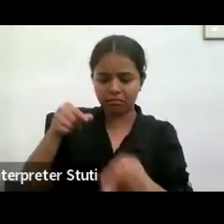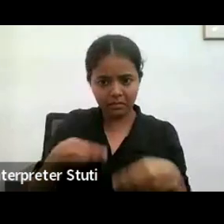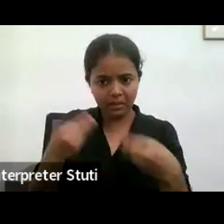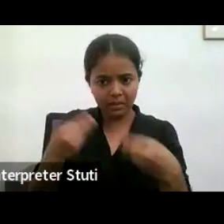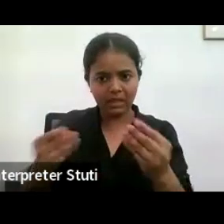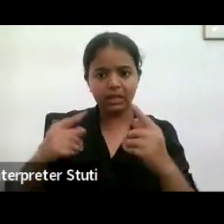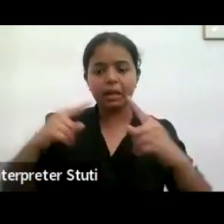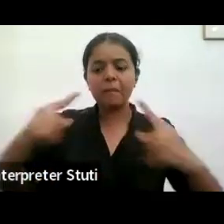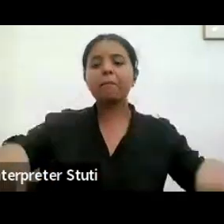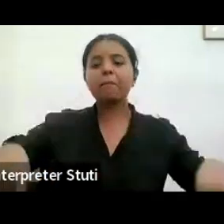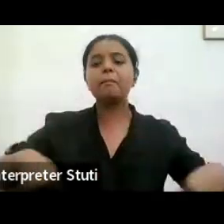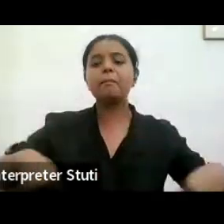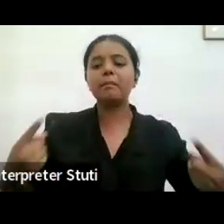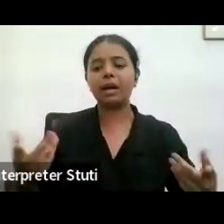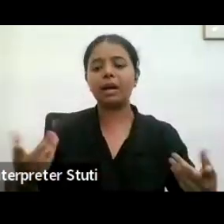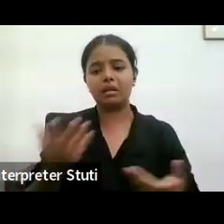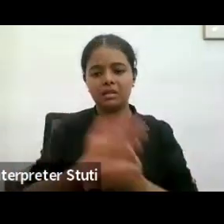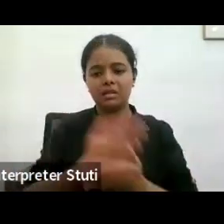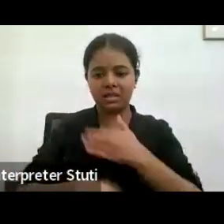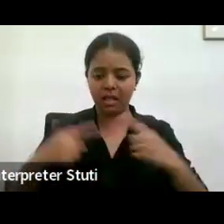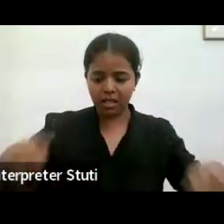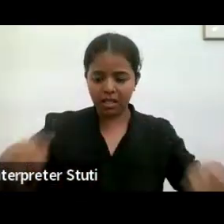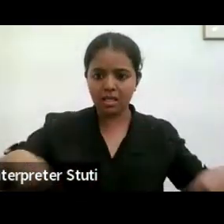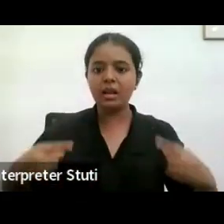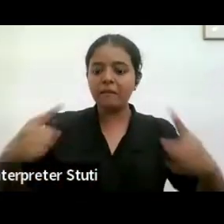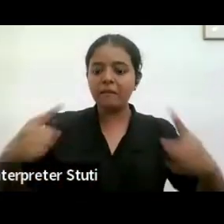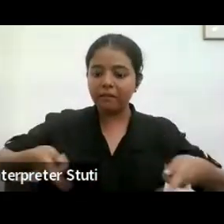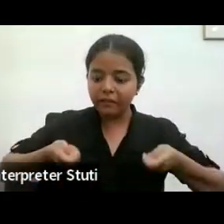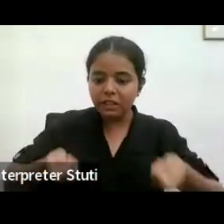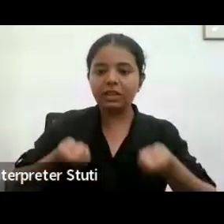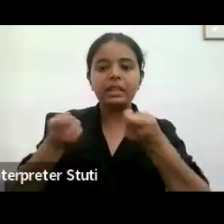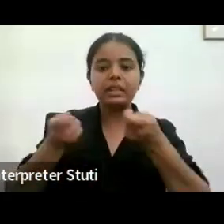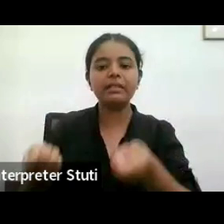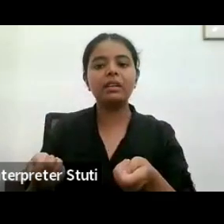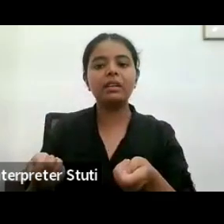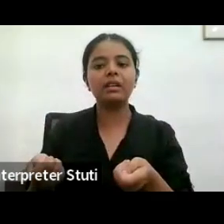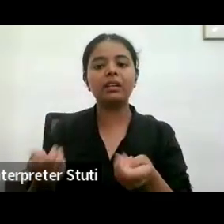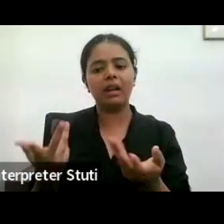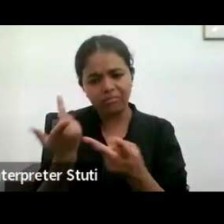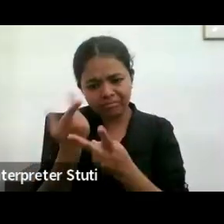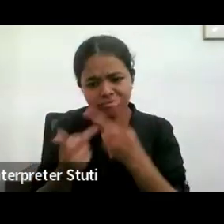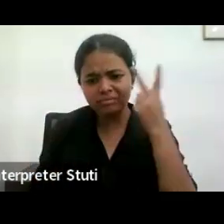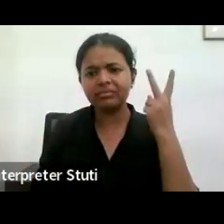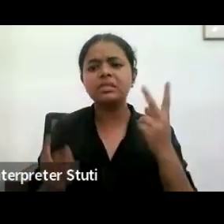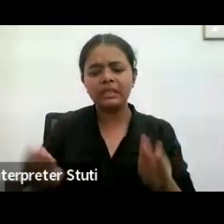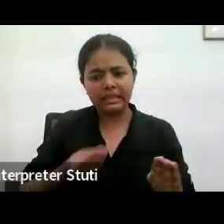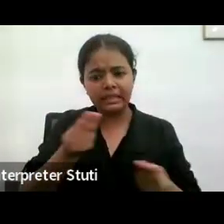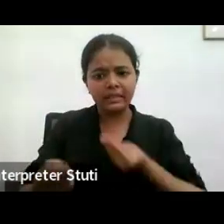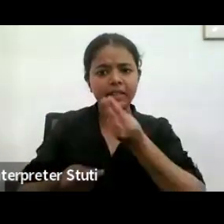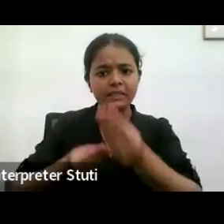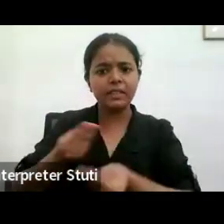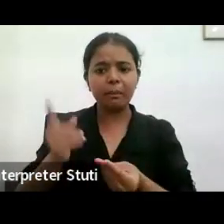live independently in the community is extremely important and is to be provided. It